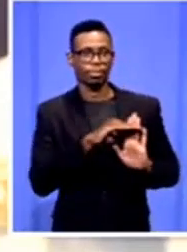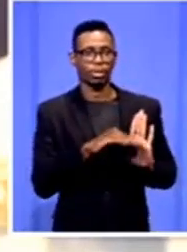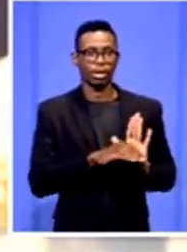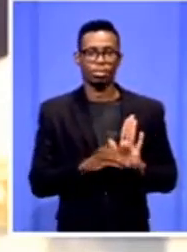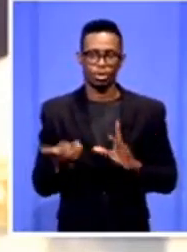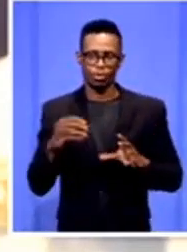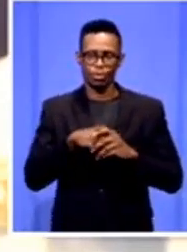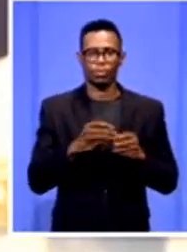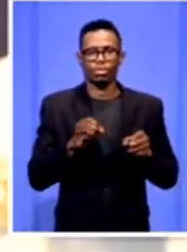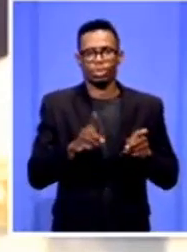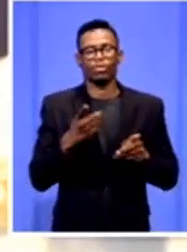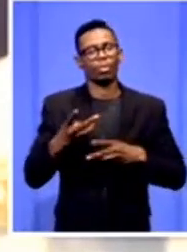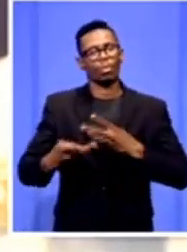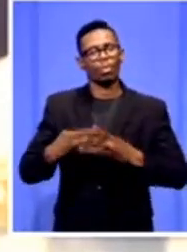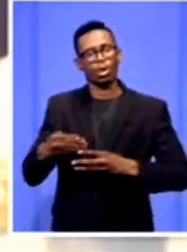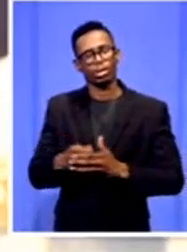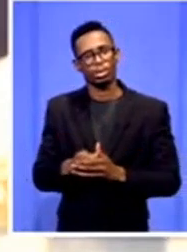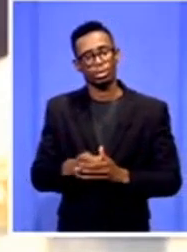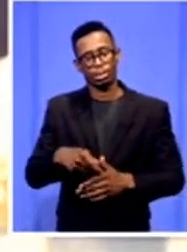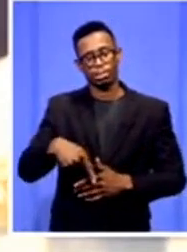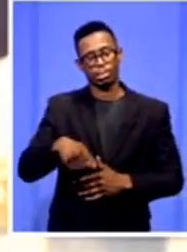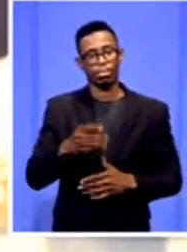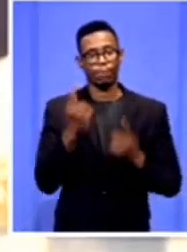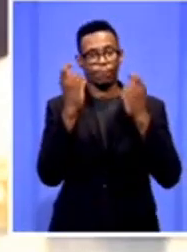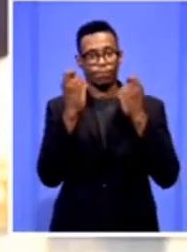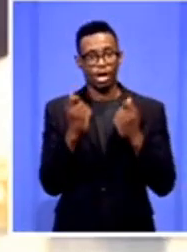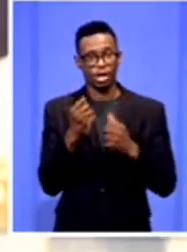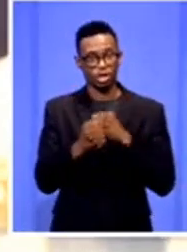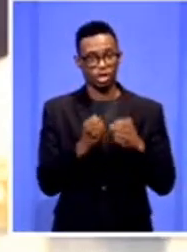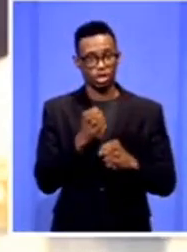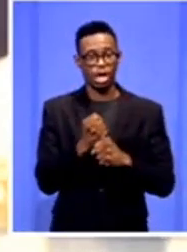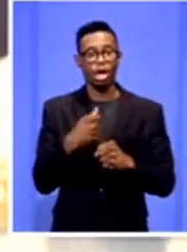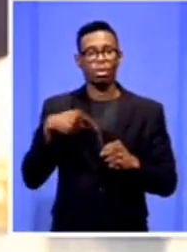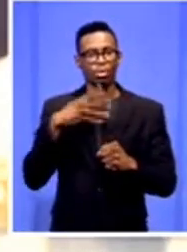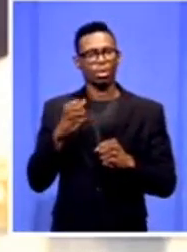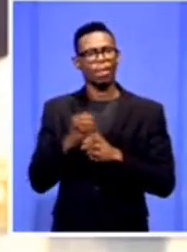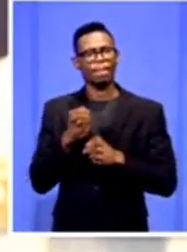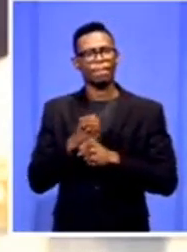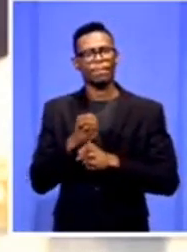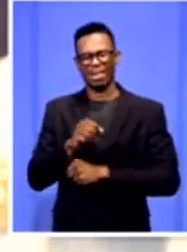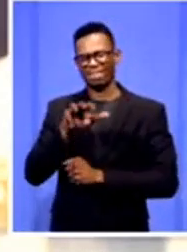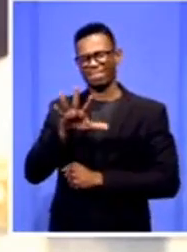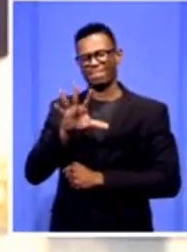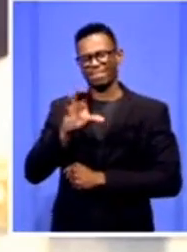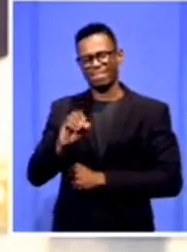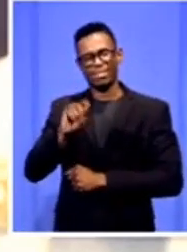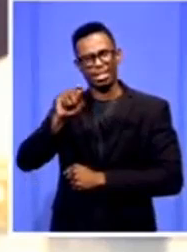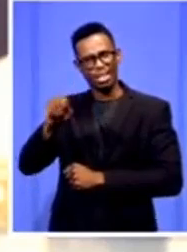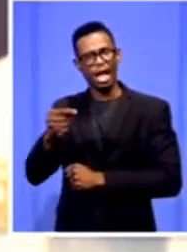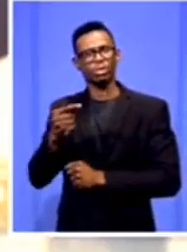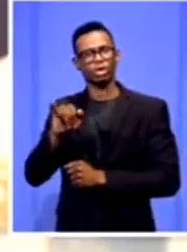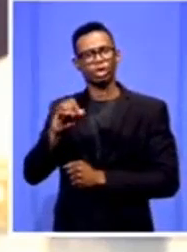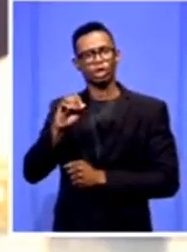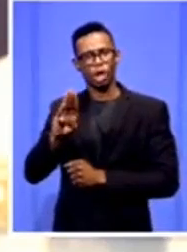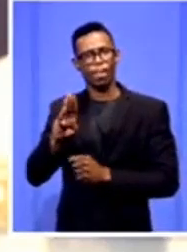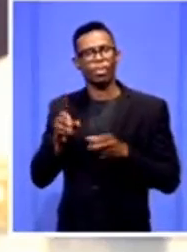year, we will create 50,000 job opportunities through the expanded public